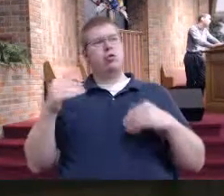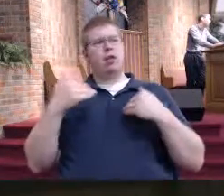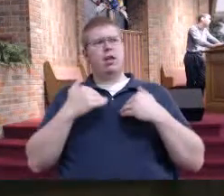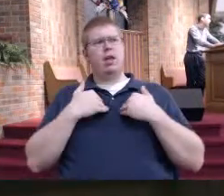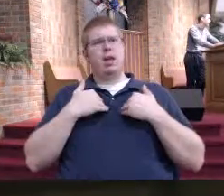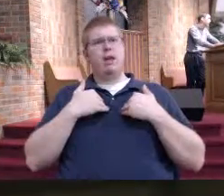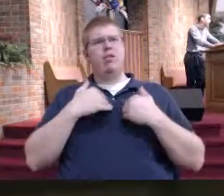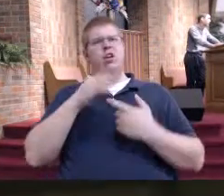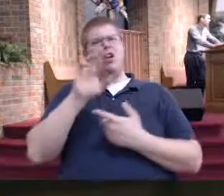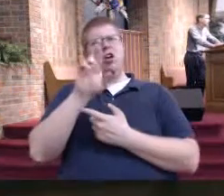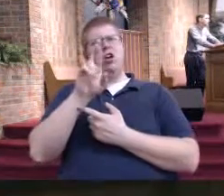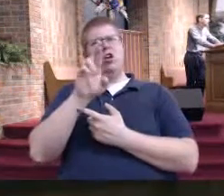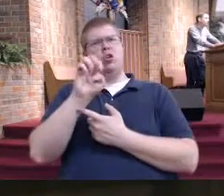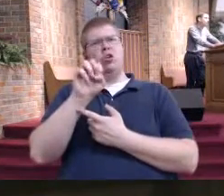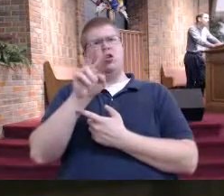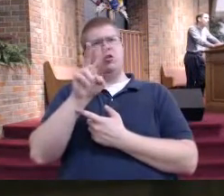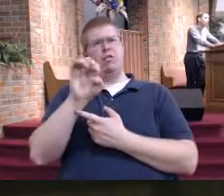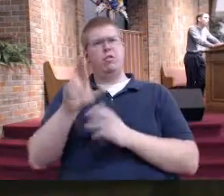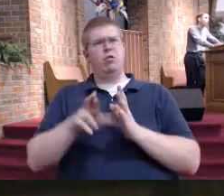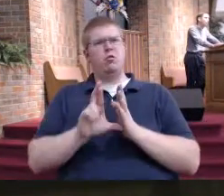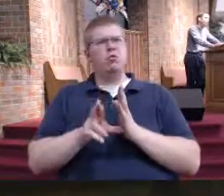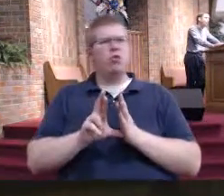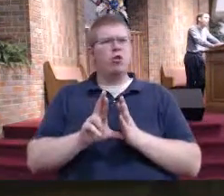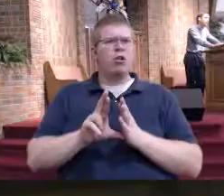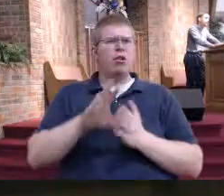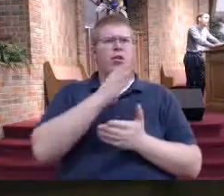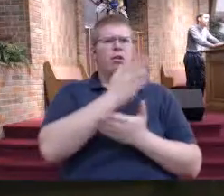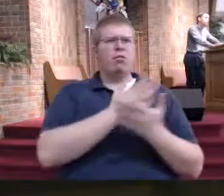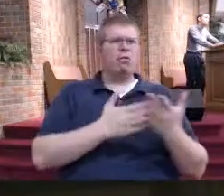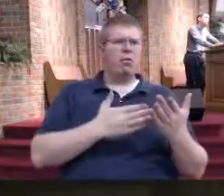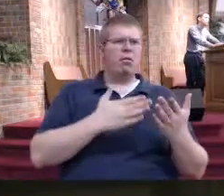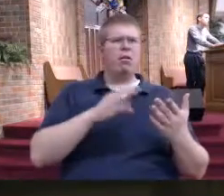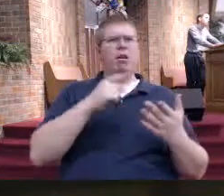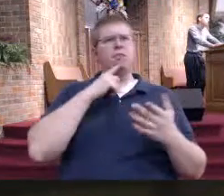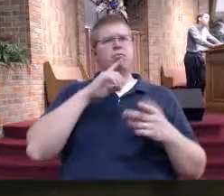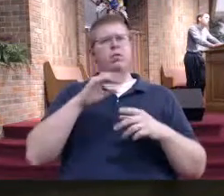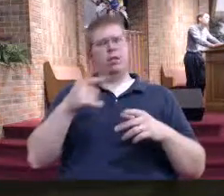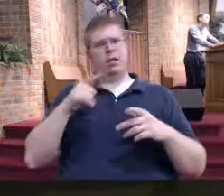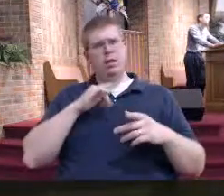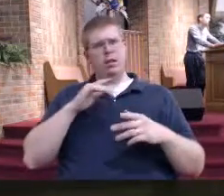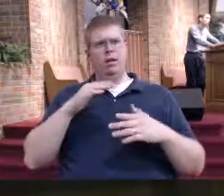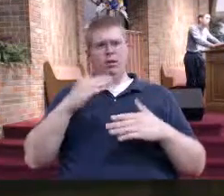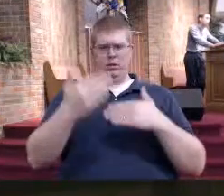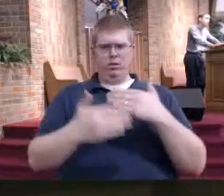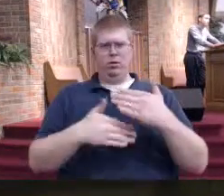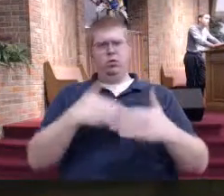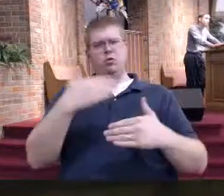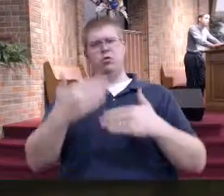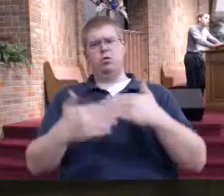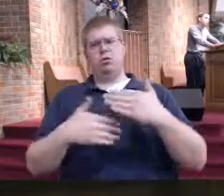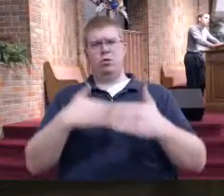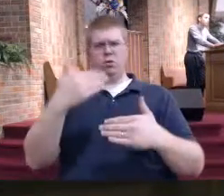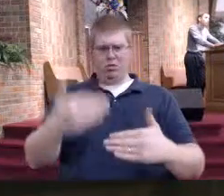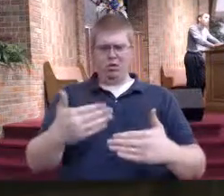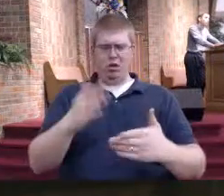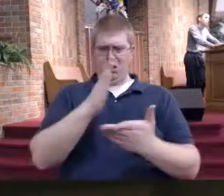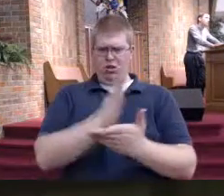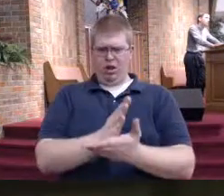review along the way. And what that does is it allows us to go back and make sure we're we're staying on track. You